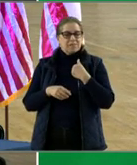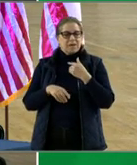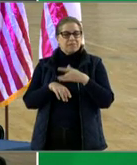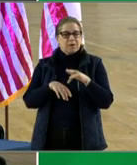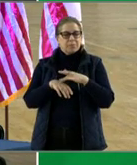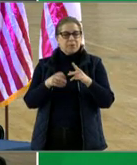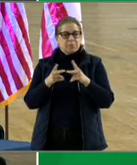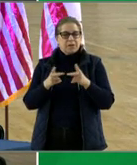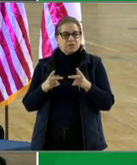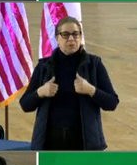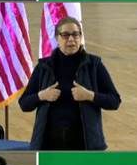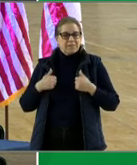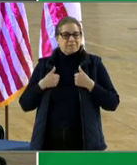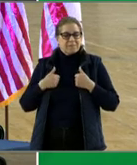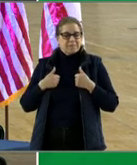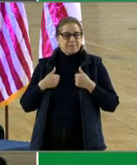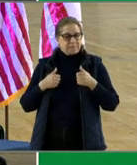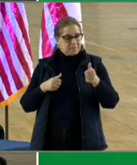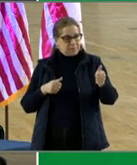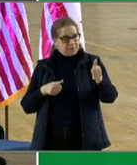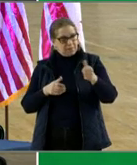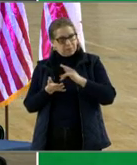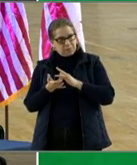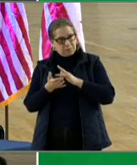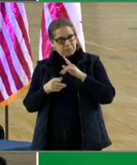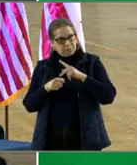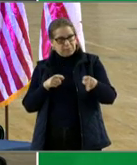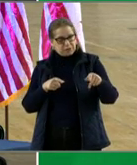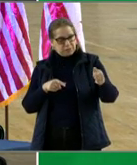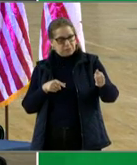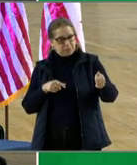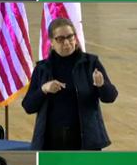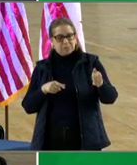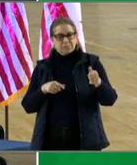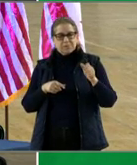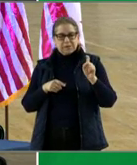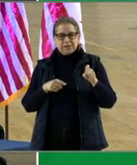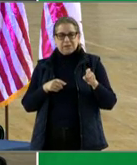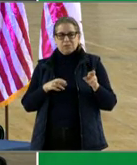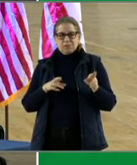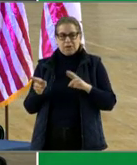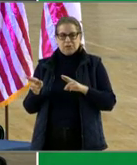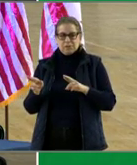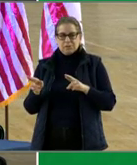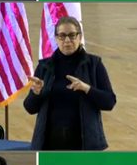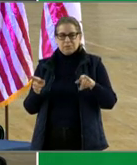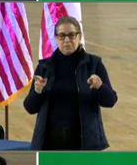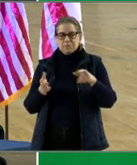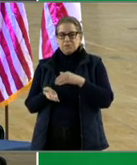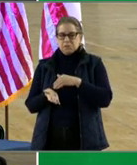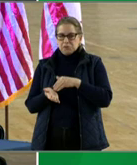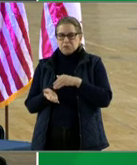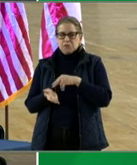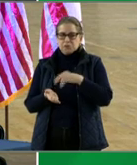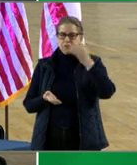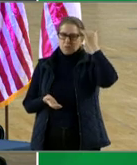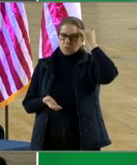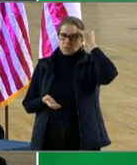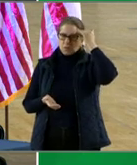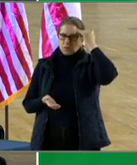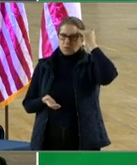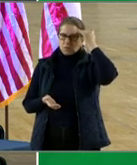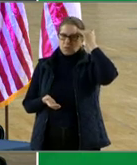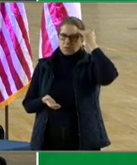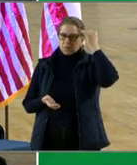medical professionals. We know that medical professionals know the quality healthcare systems that we